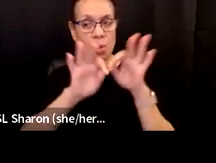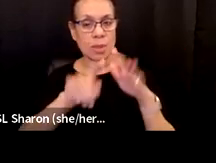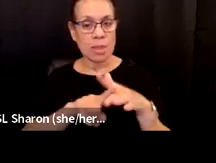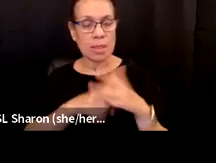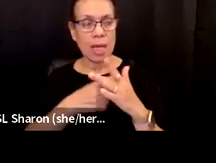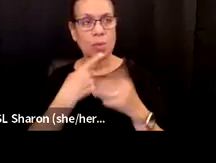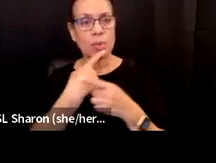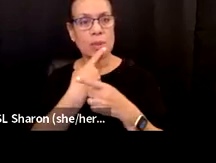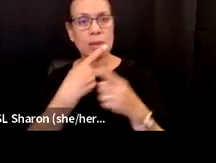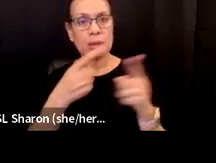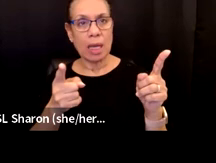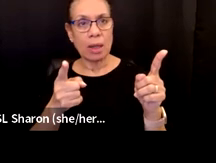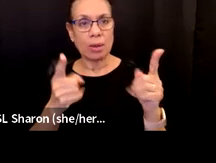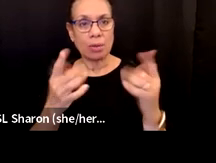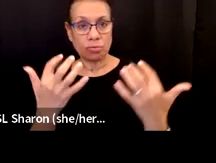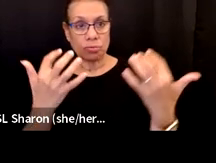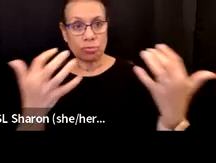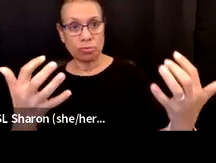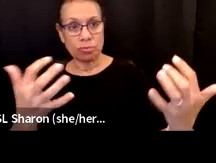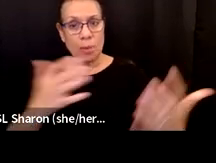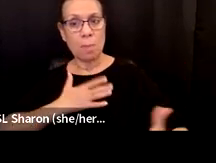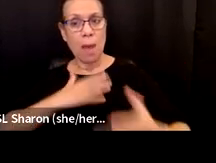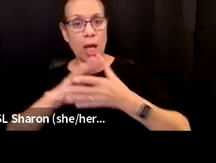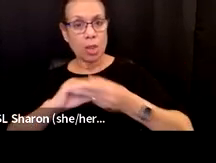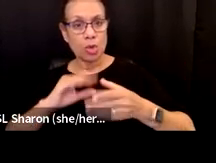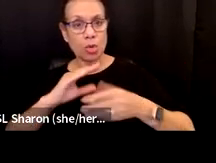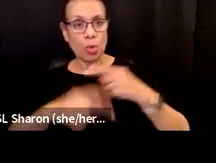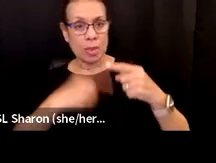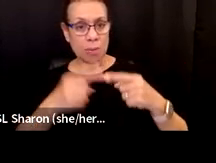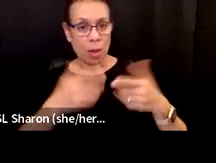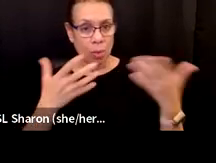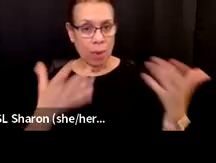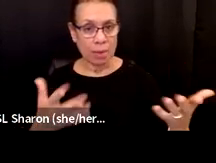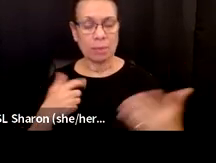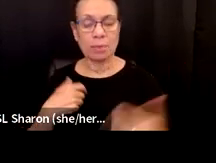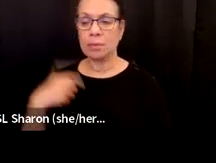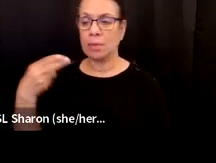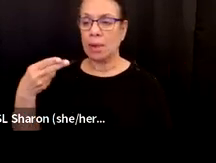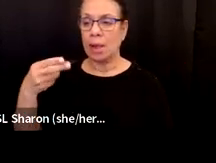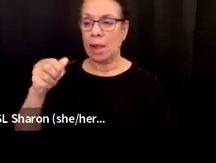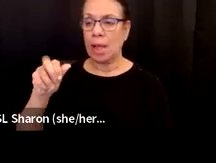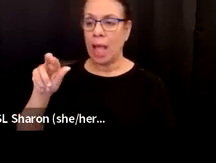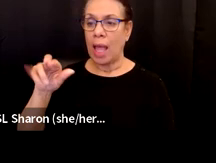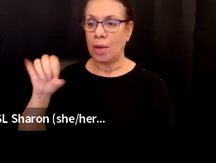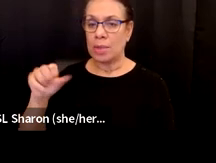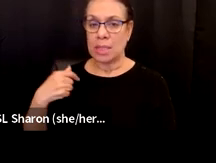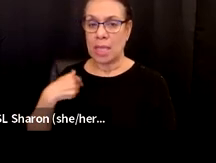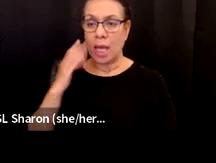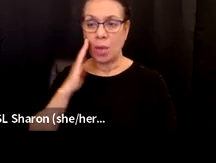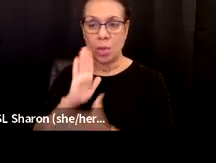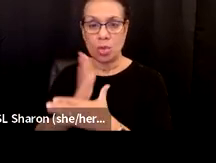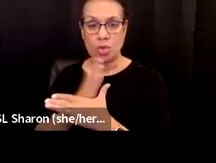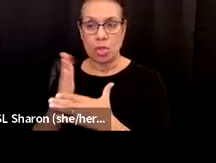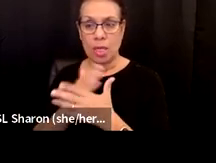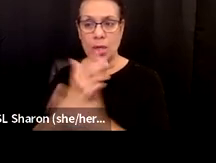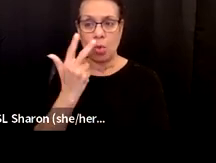audience what your story is going to be about and the story that um chief harris and i will share this evening i think has three